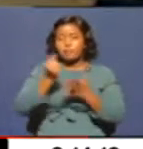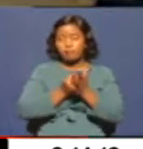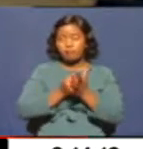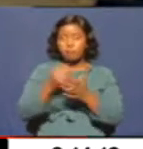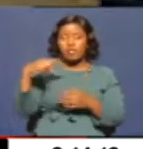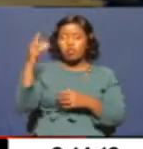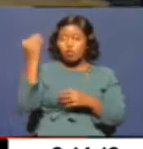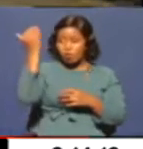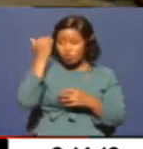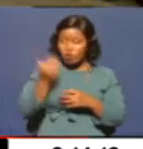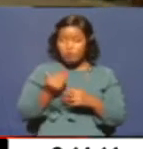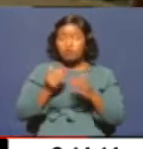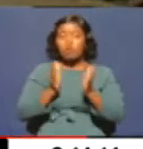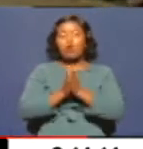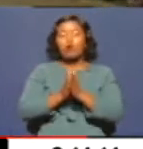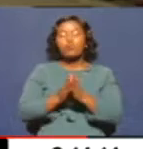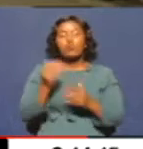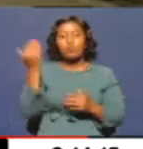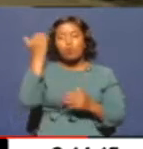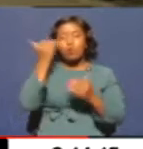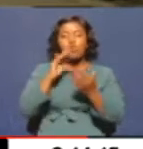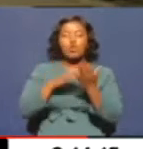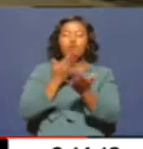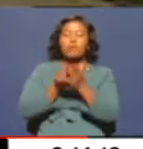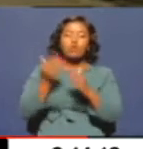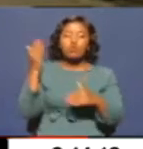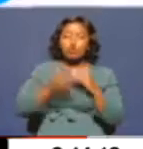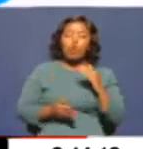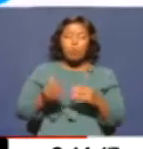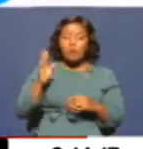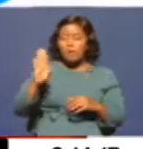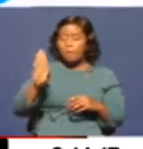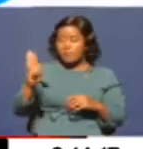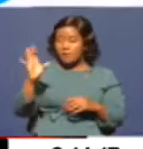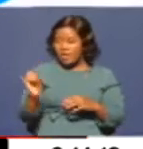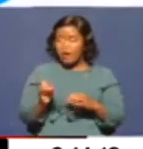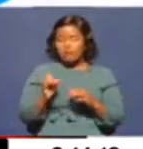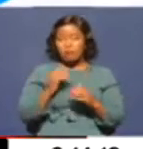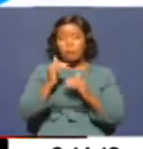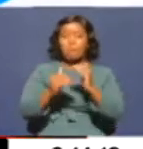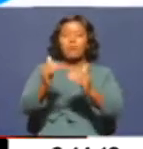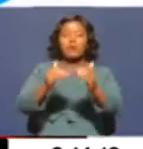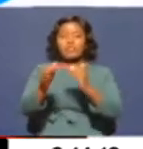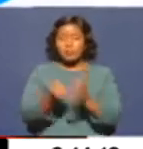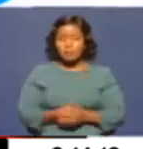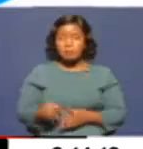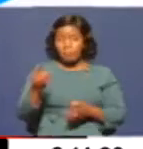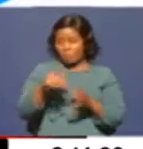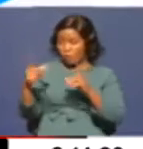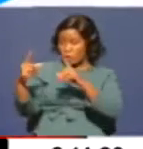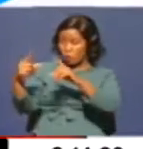Appeal decision to stop the Building Bridges Initiative constitutional amendment process. We wish to remind the executive that the